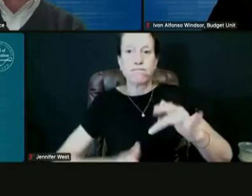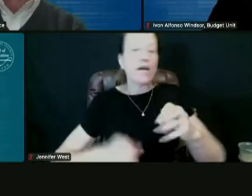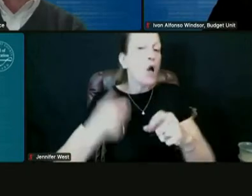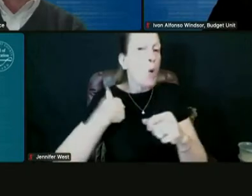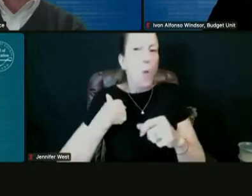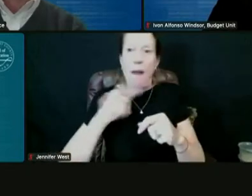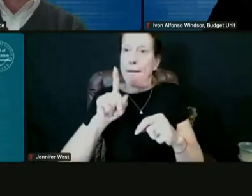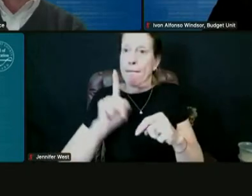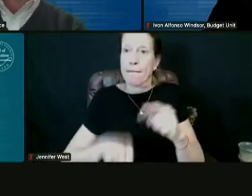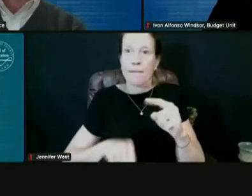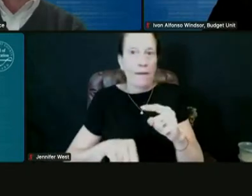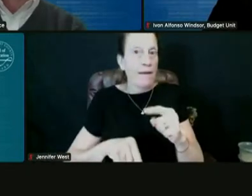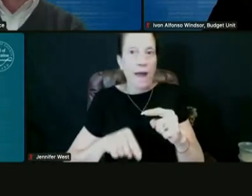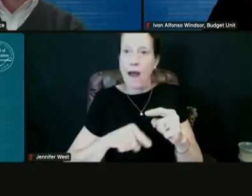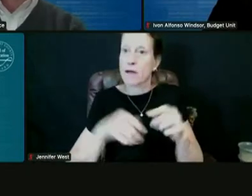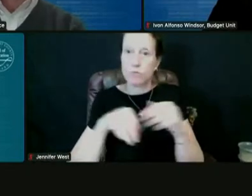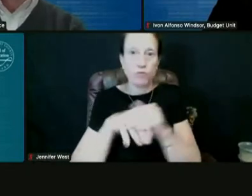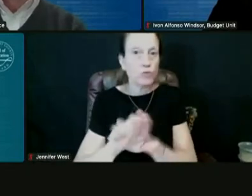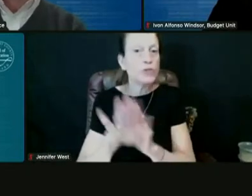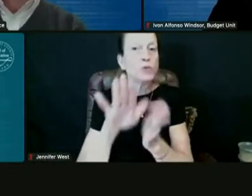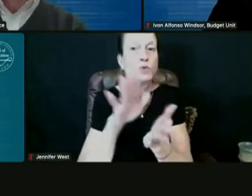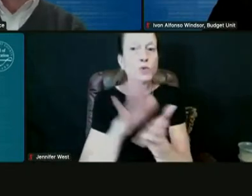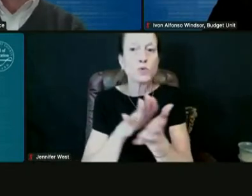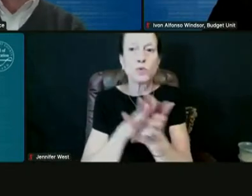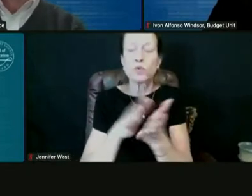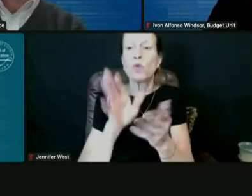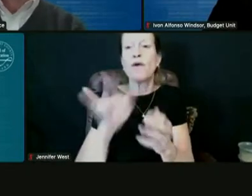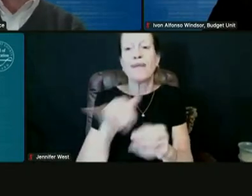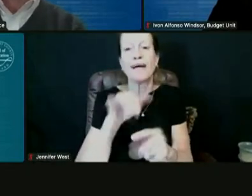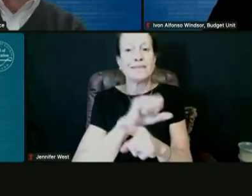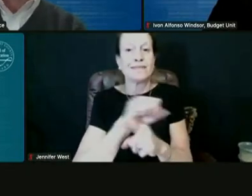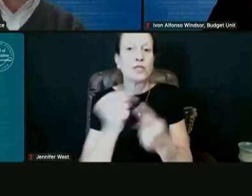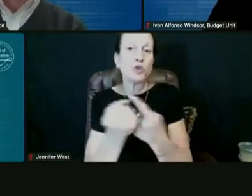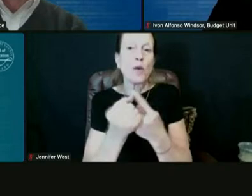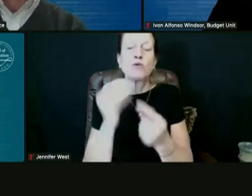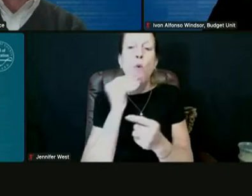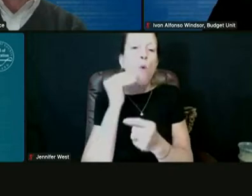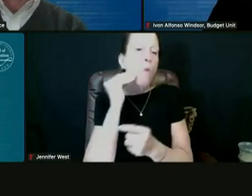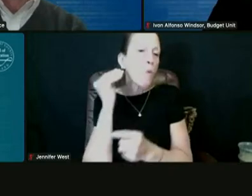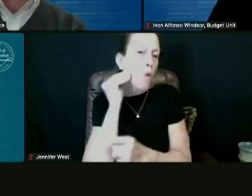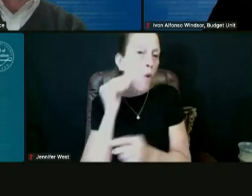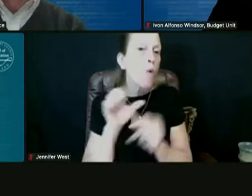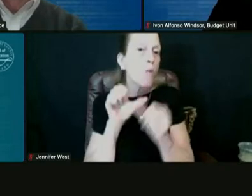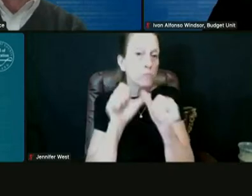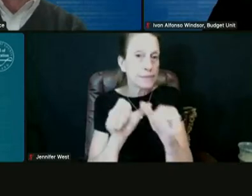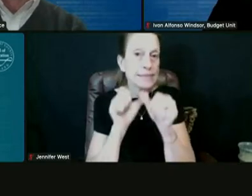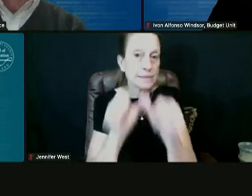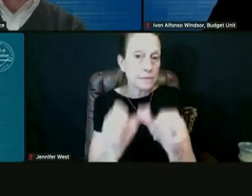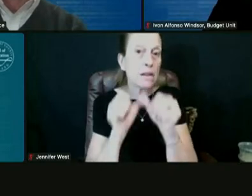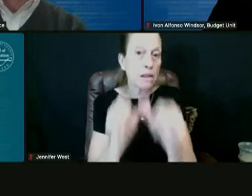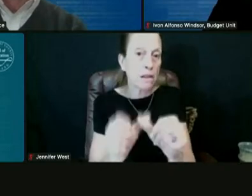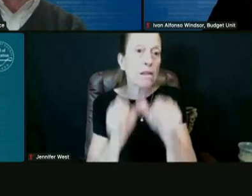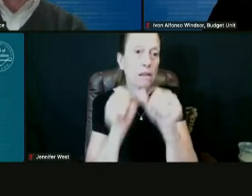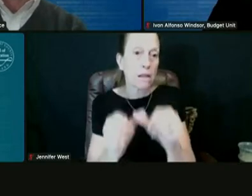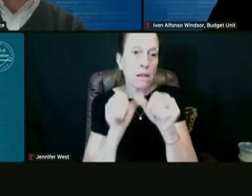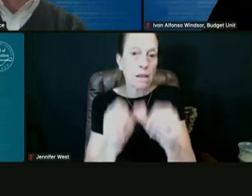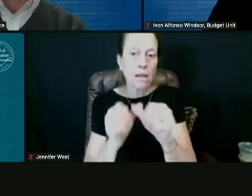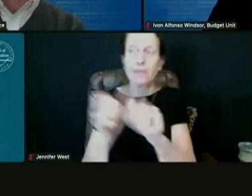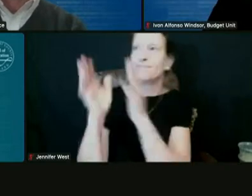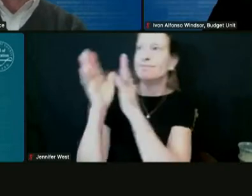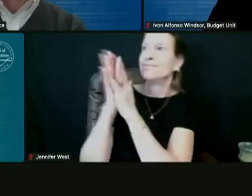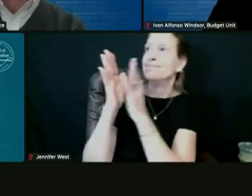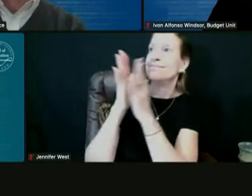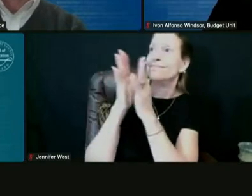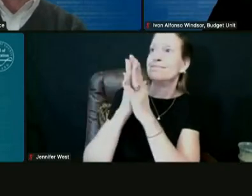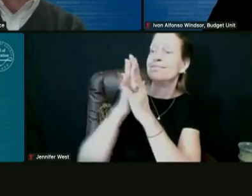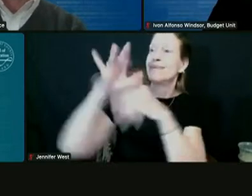if we end up being in a situation in which we are at home, you know, for an extended amount of time. And I will say a shout out to our local meteorologists. If